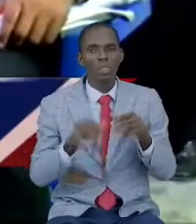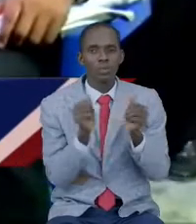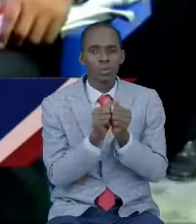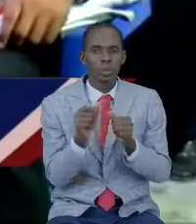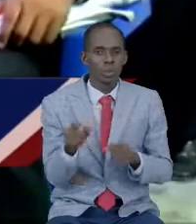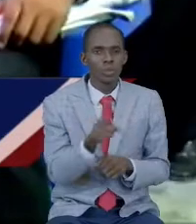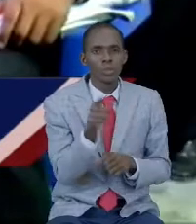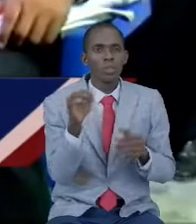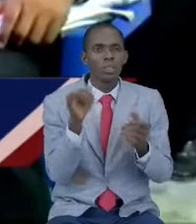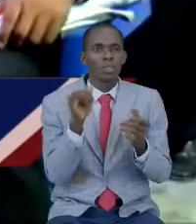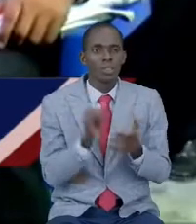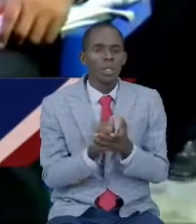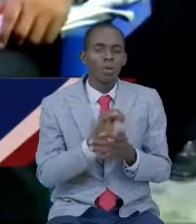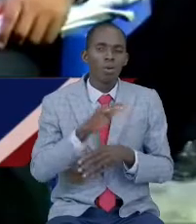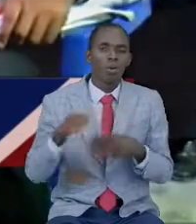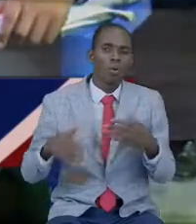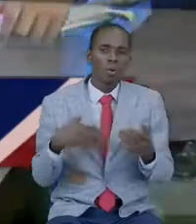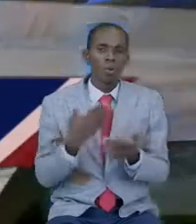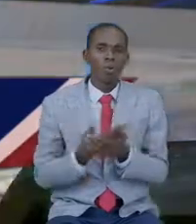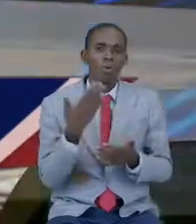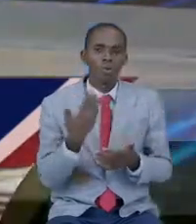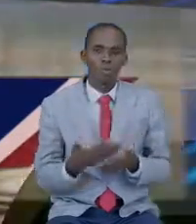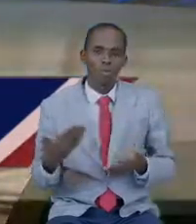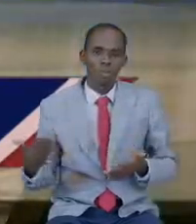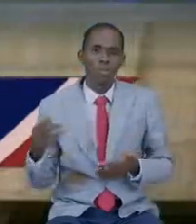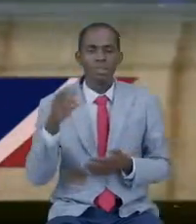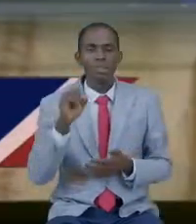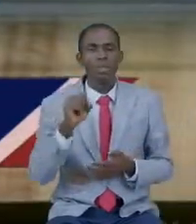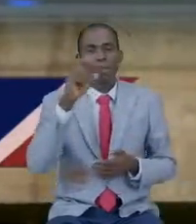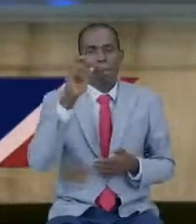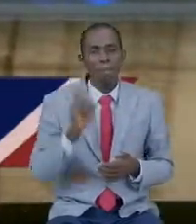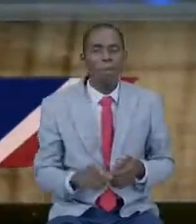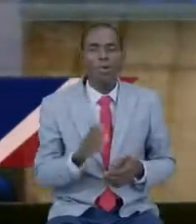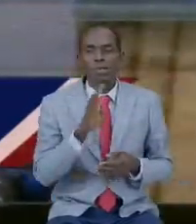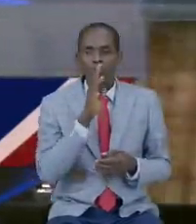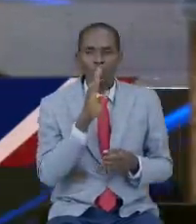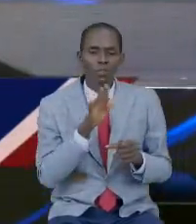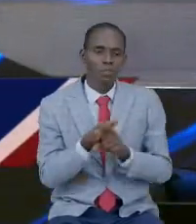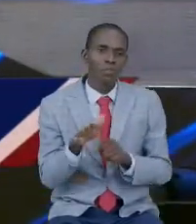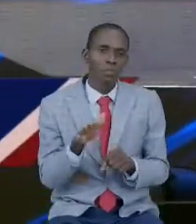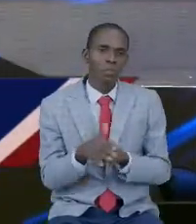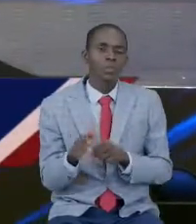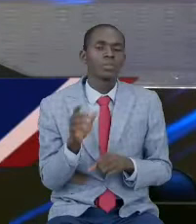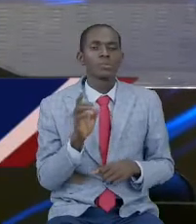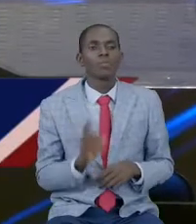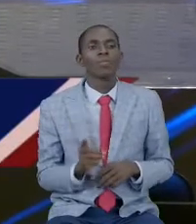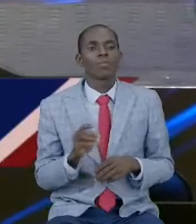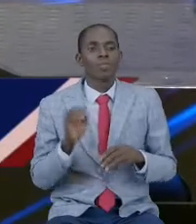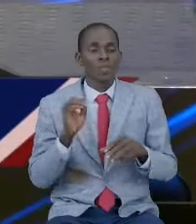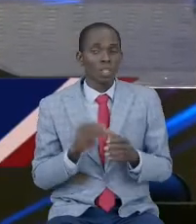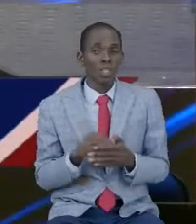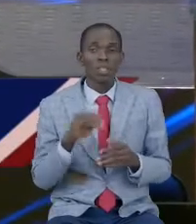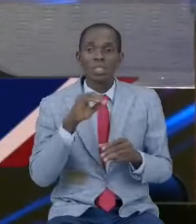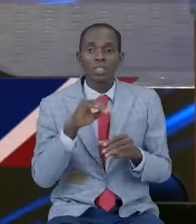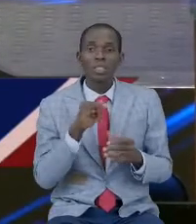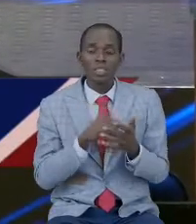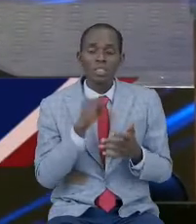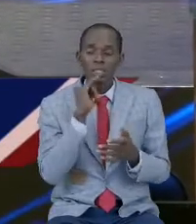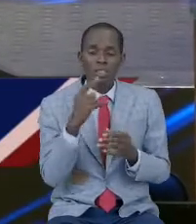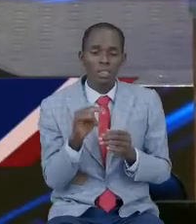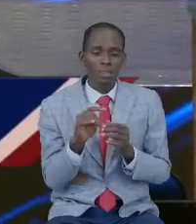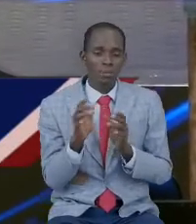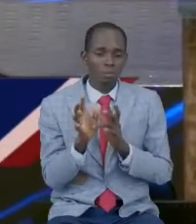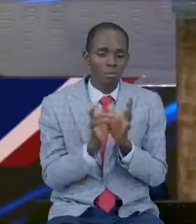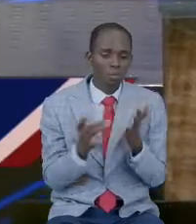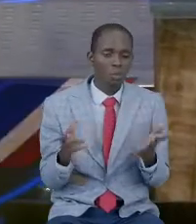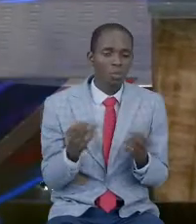that all things must be fulfilled. Is the scripture of truth, is the word of